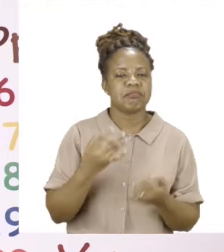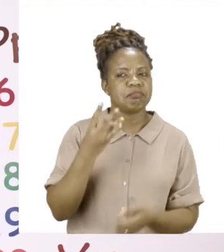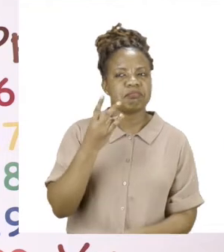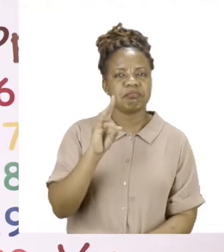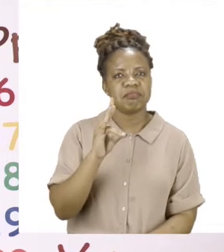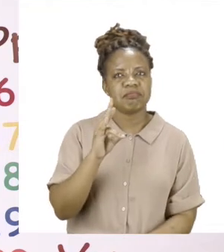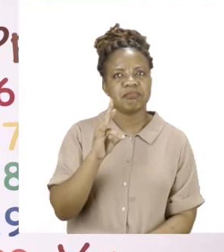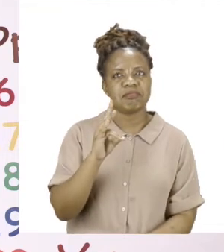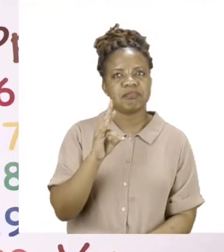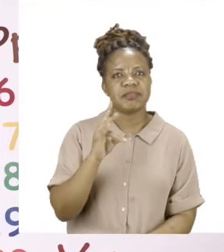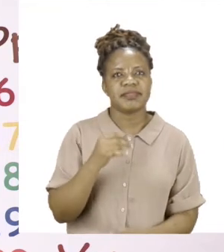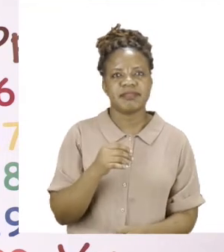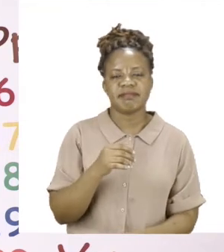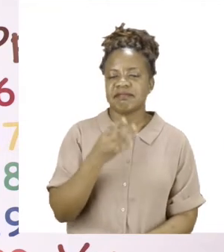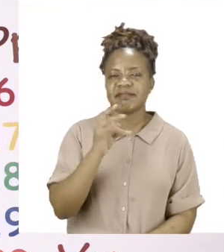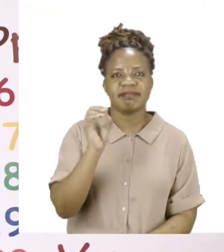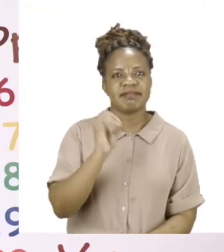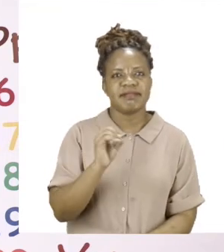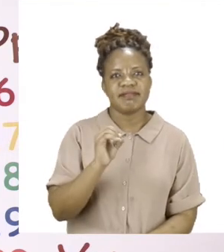7. No,